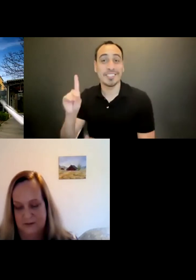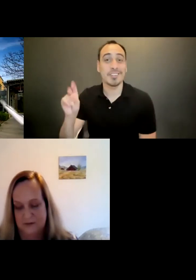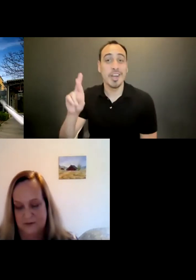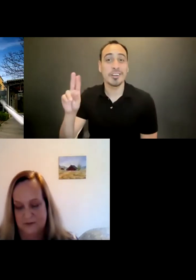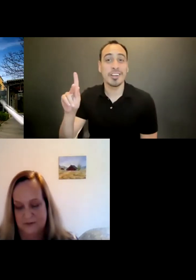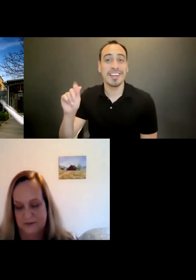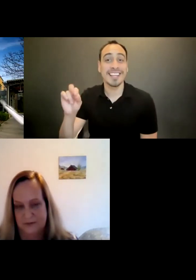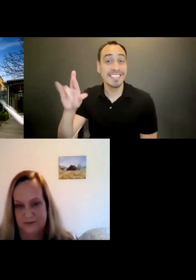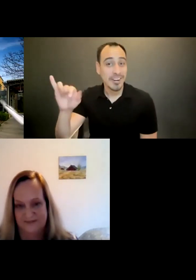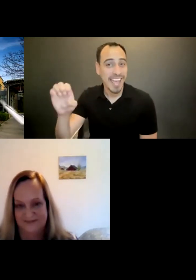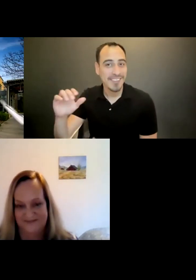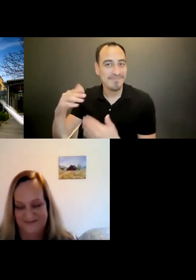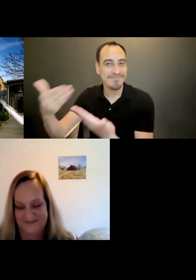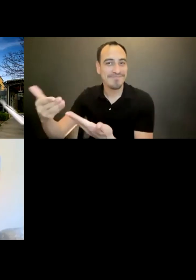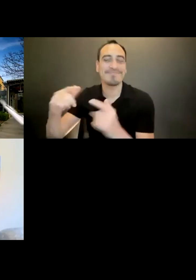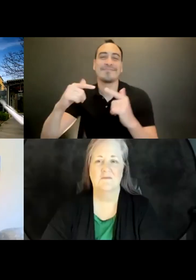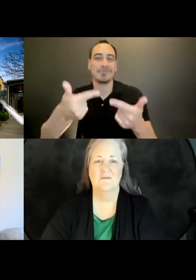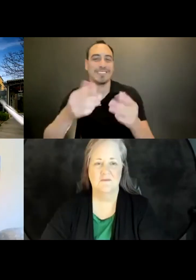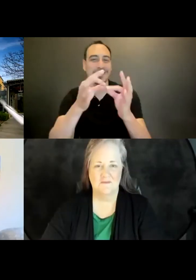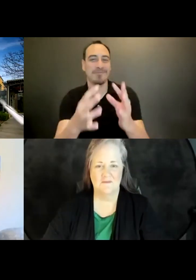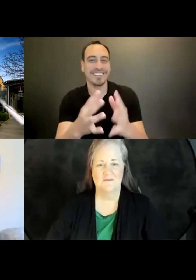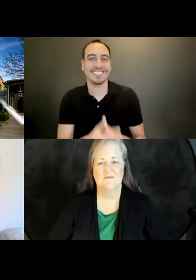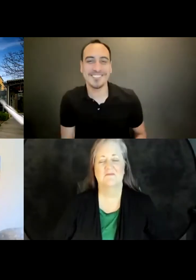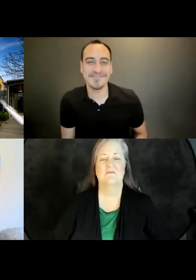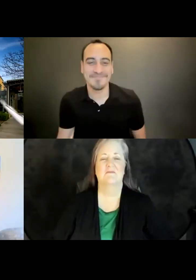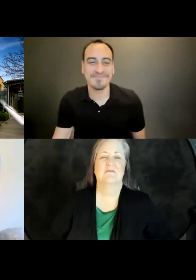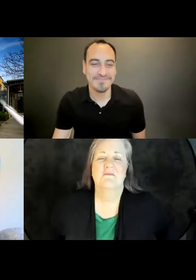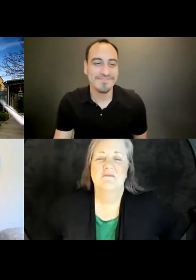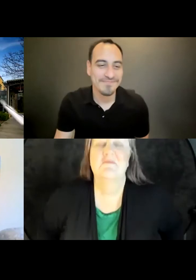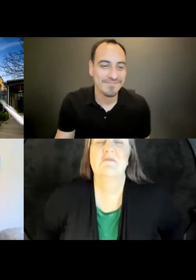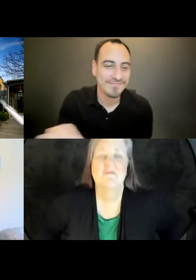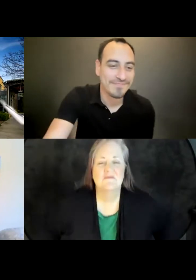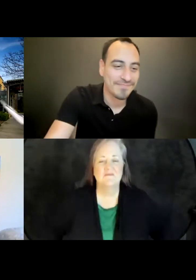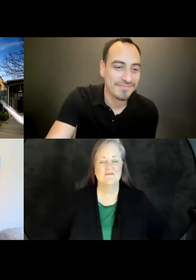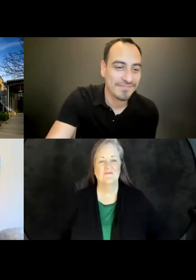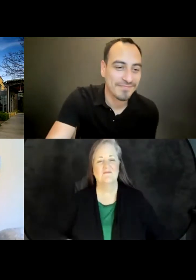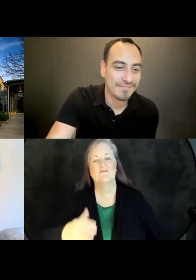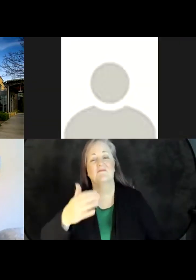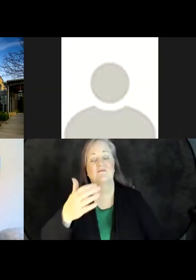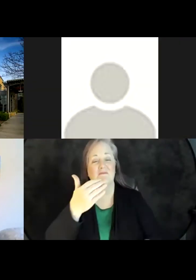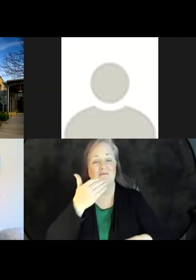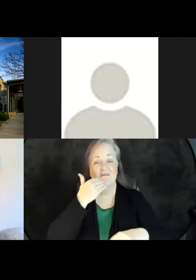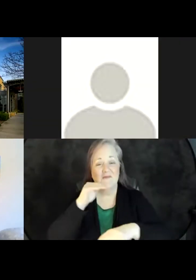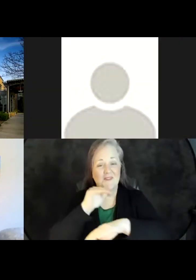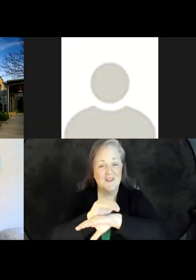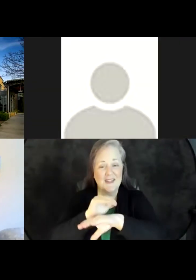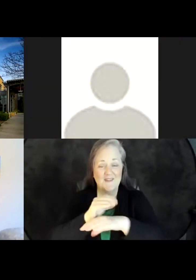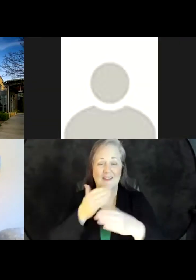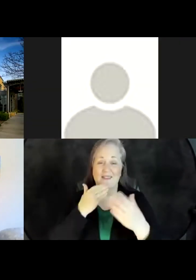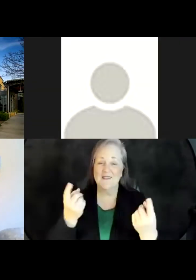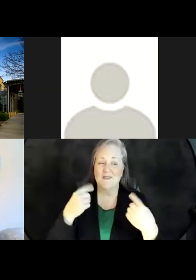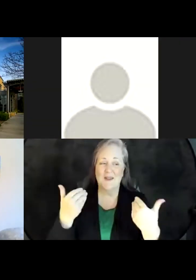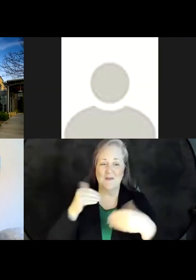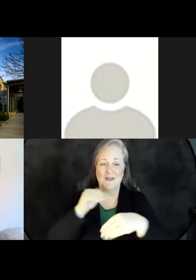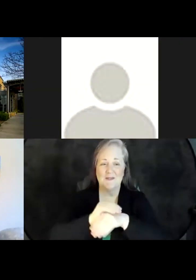evening? Yes, good evening, and thank you again for joining us tonight. So I'll start off